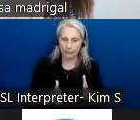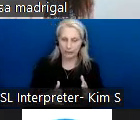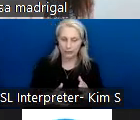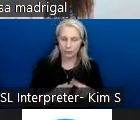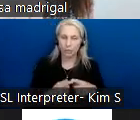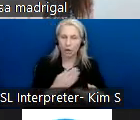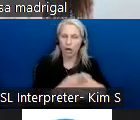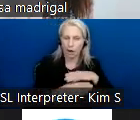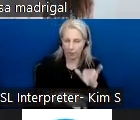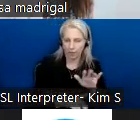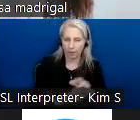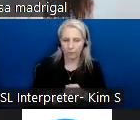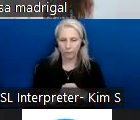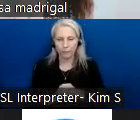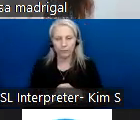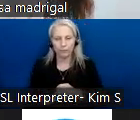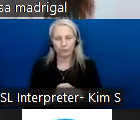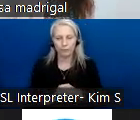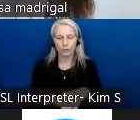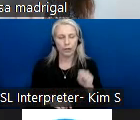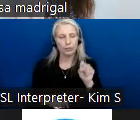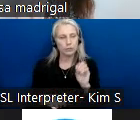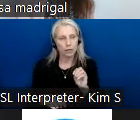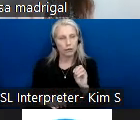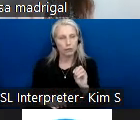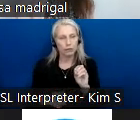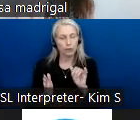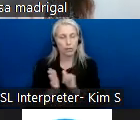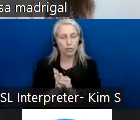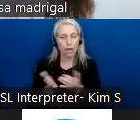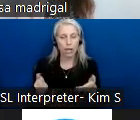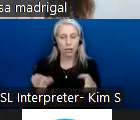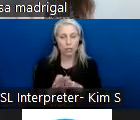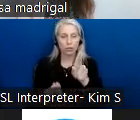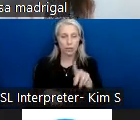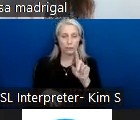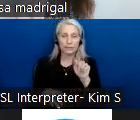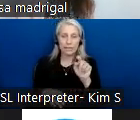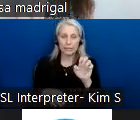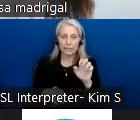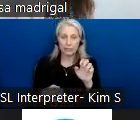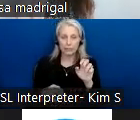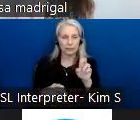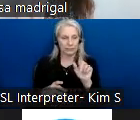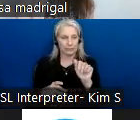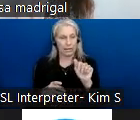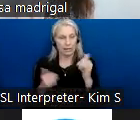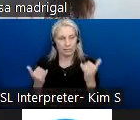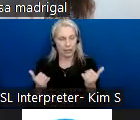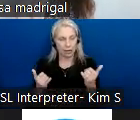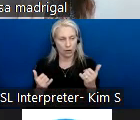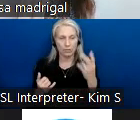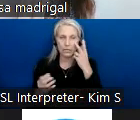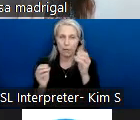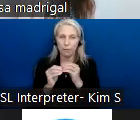to cover that base. So that wraps up our data to date, and we're seeing more court order